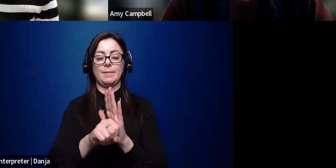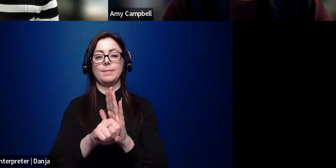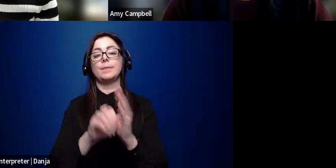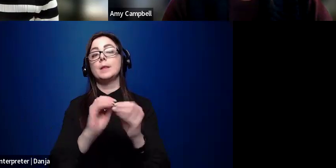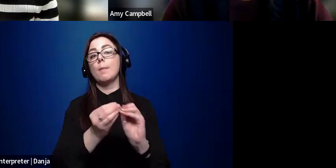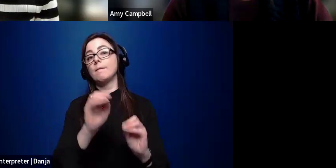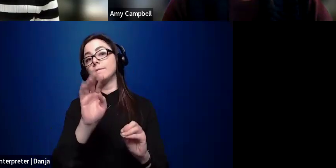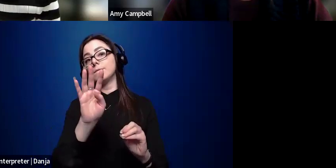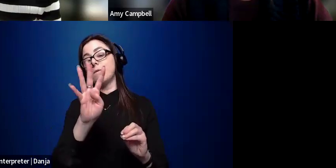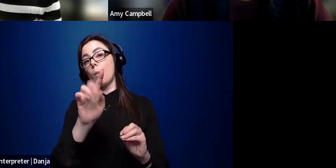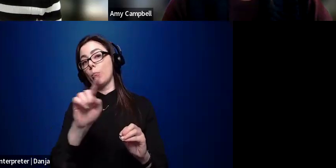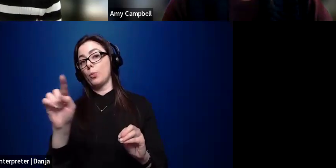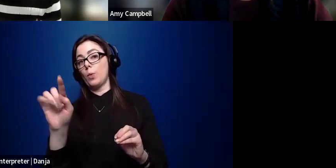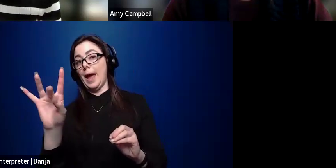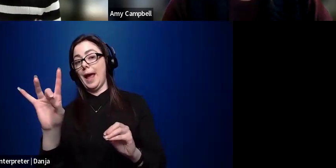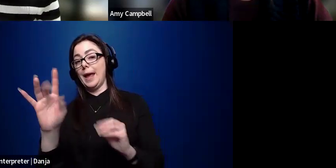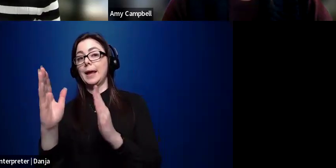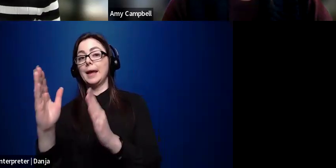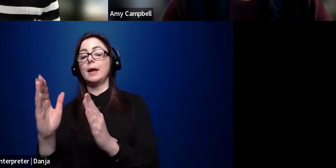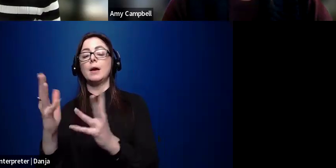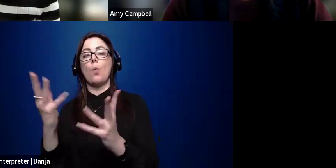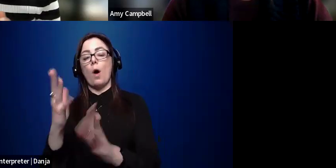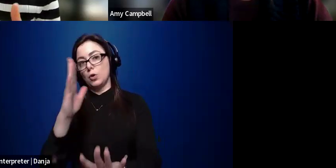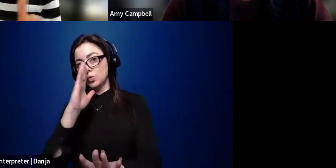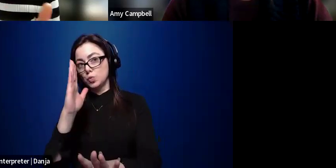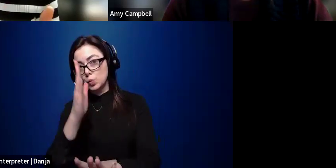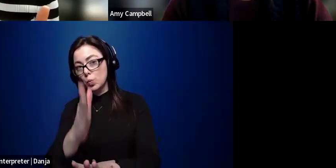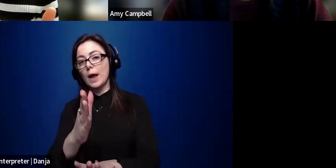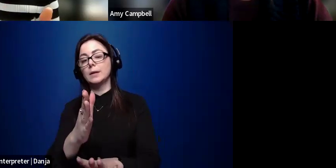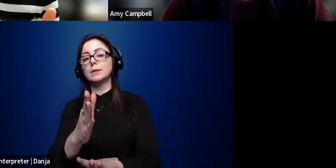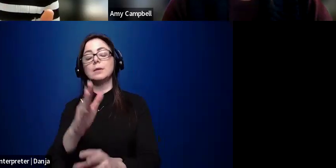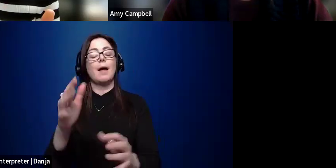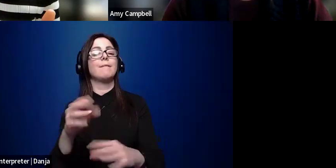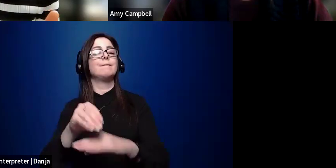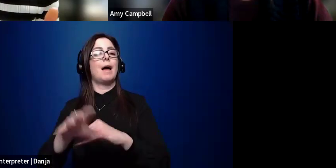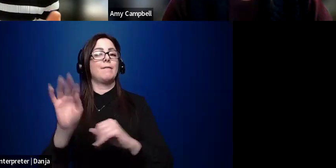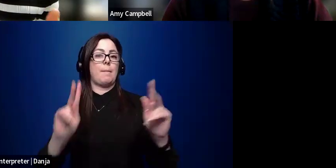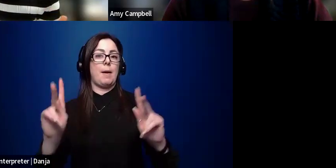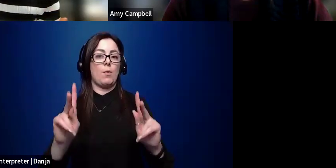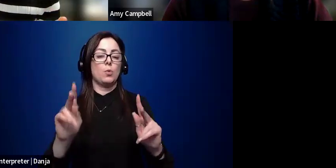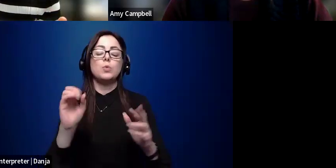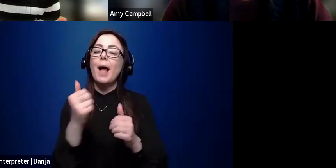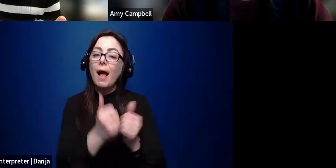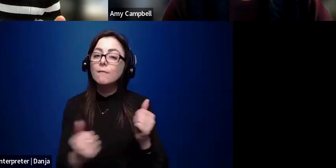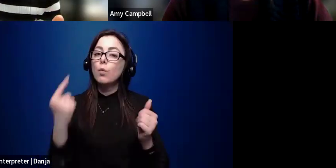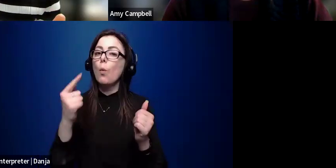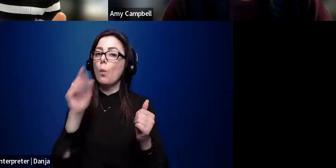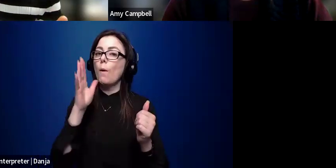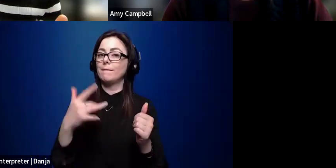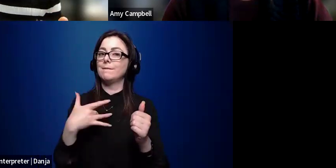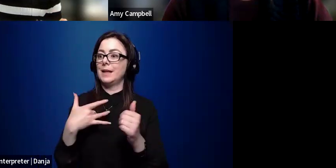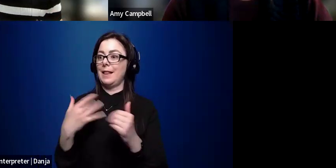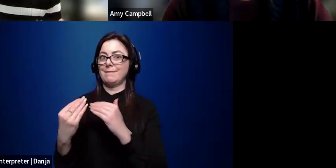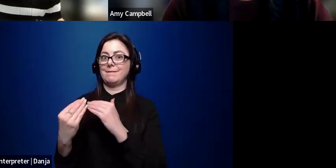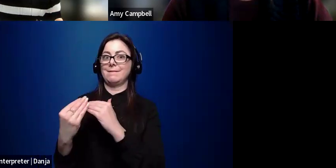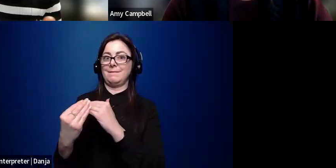more what a direct effect it could have on people. So everybody's going to be affected at some point by the cuts in